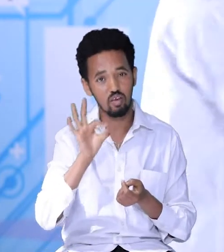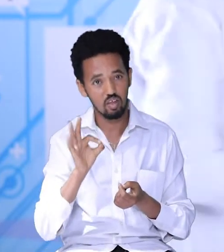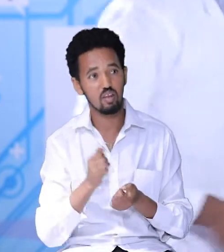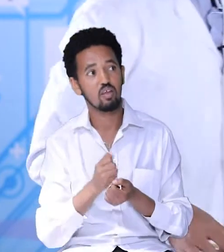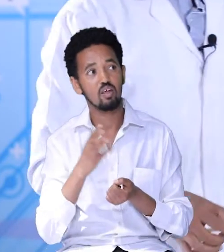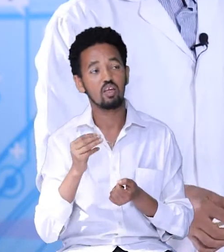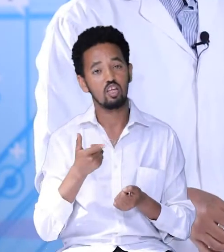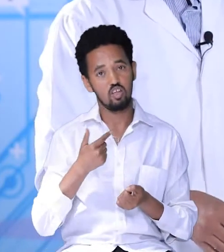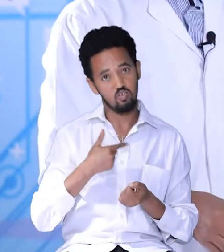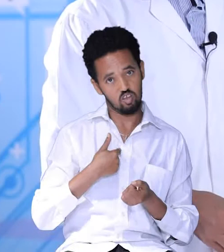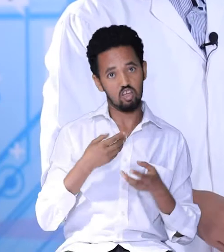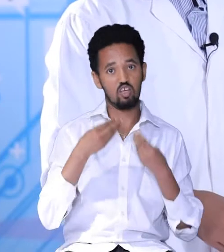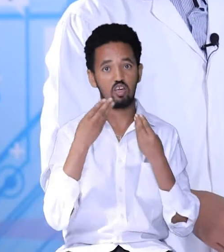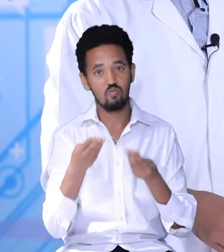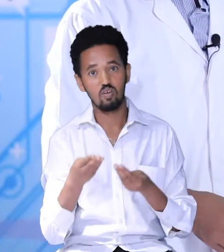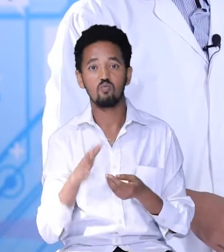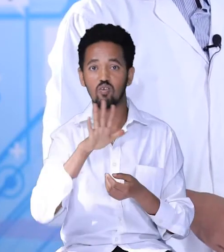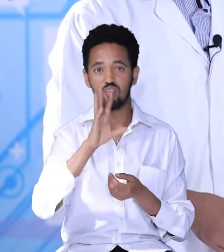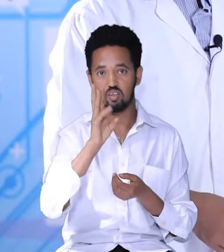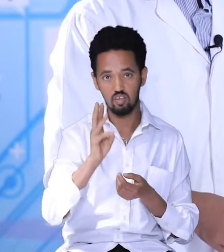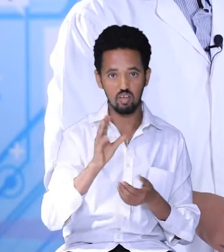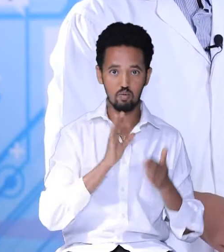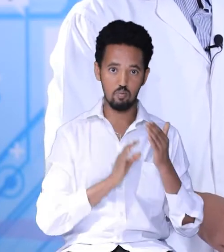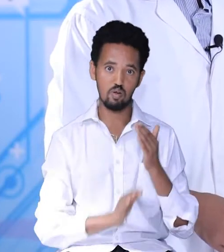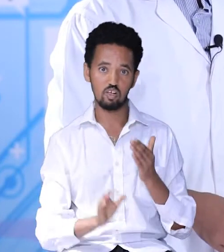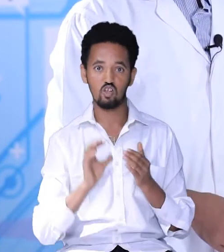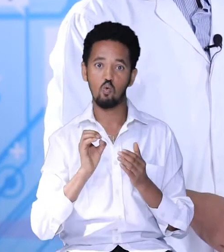56 births occurred.